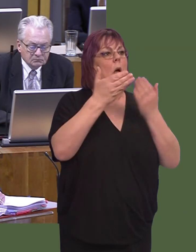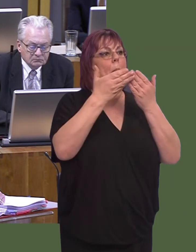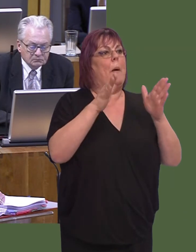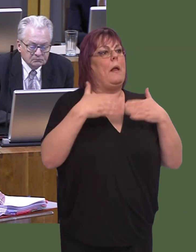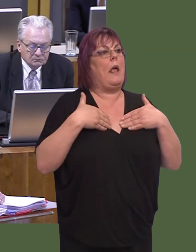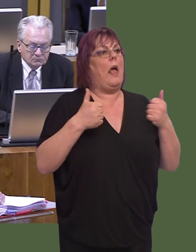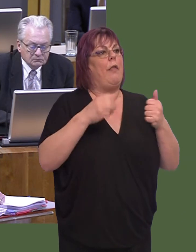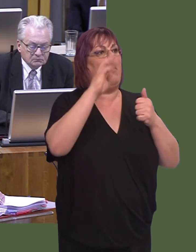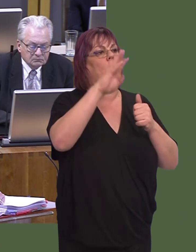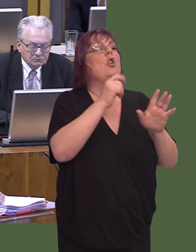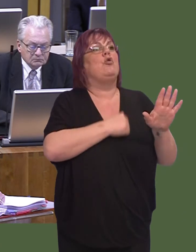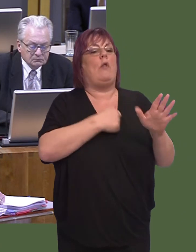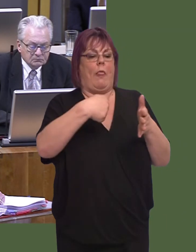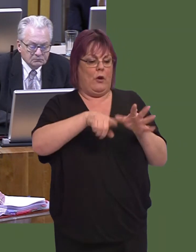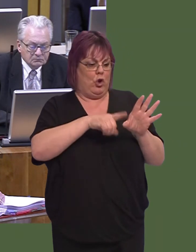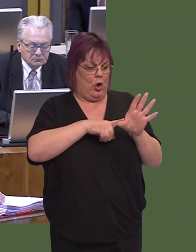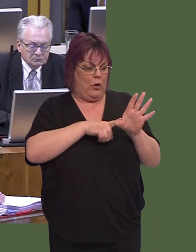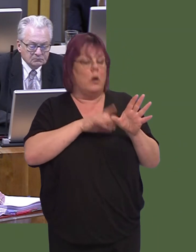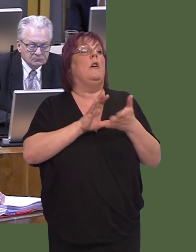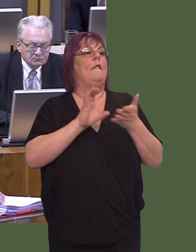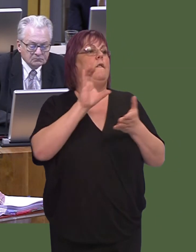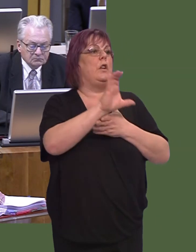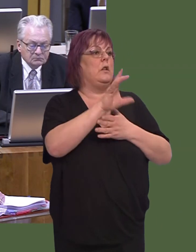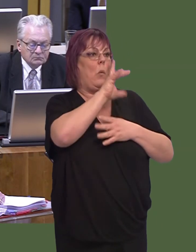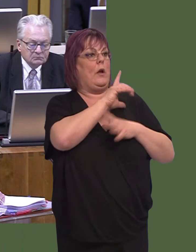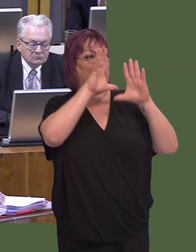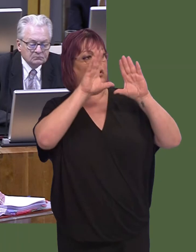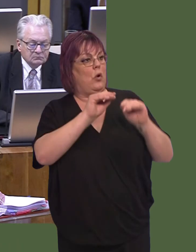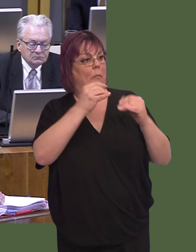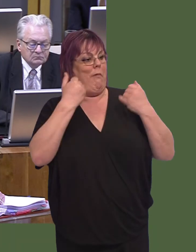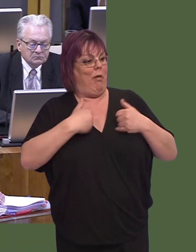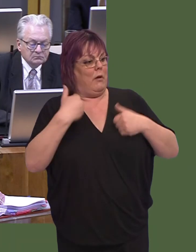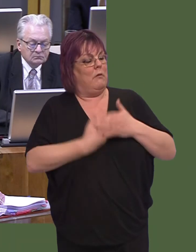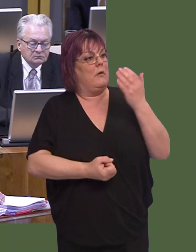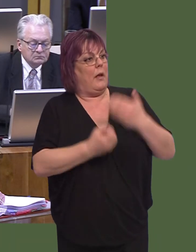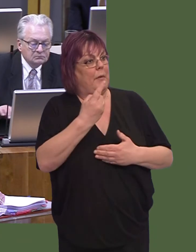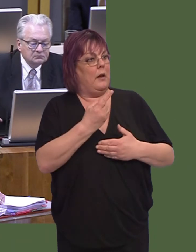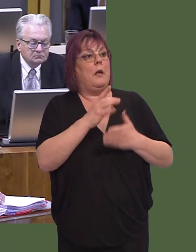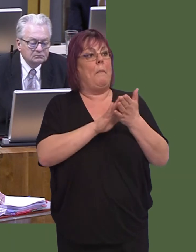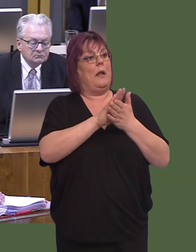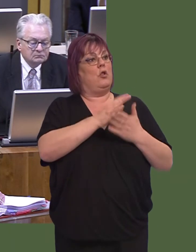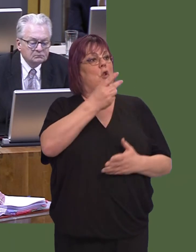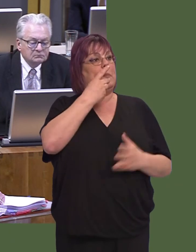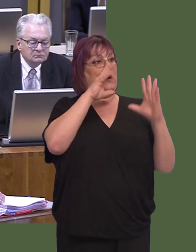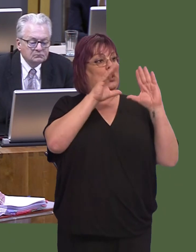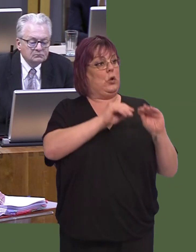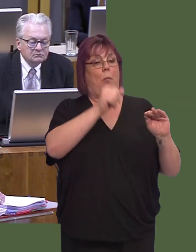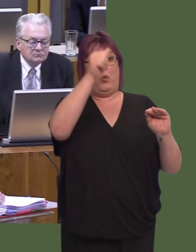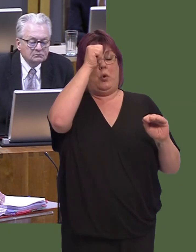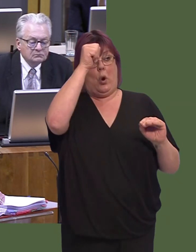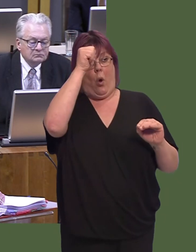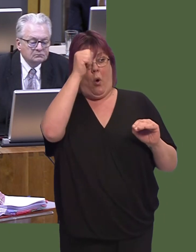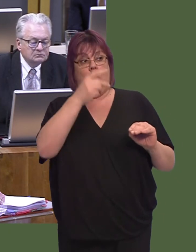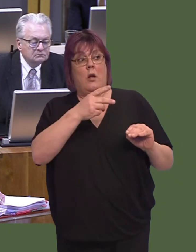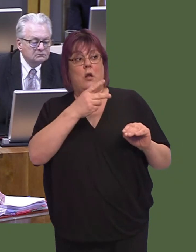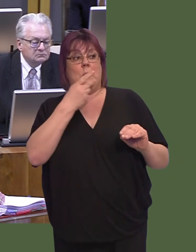Health Wales to provide, this financial year, I beg your pardon, provide a range of measures aimed at preventing ill health. That means smoking cessation. We know that